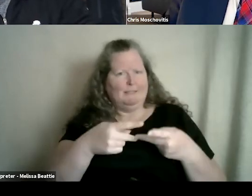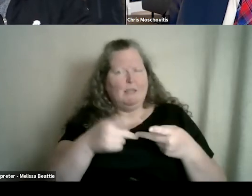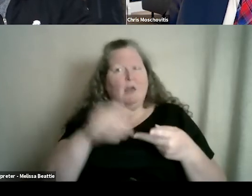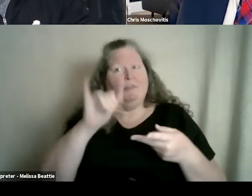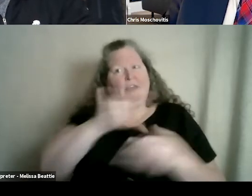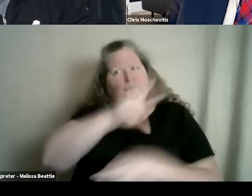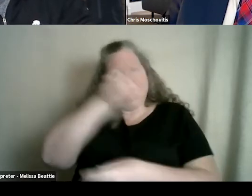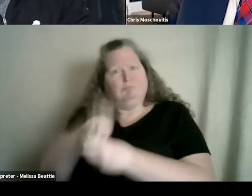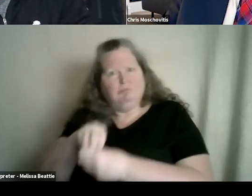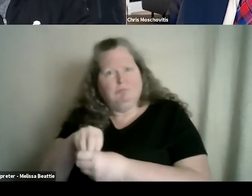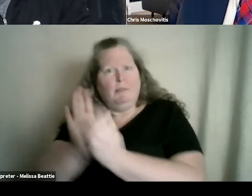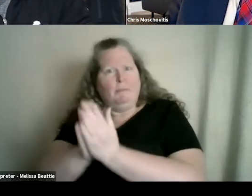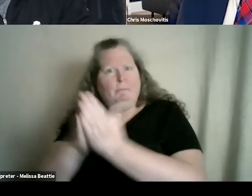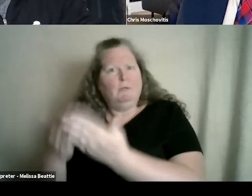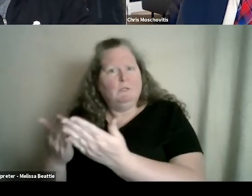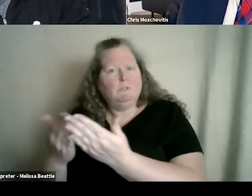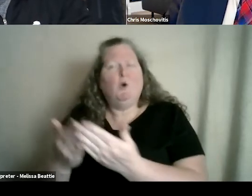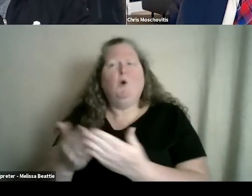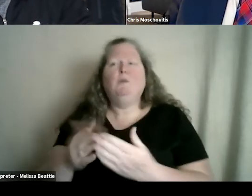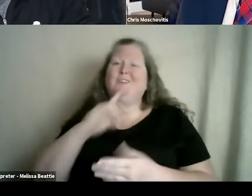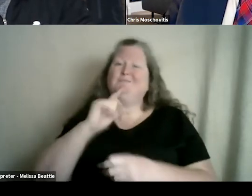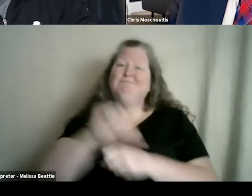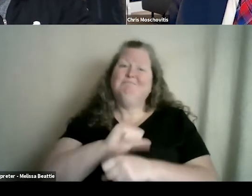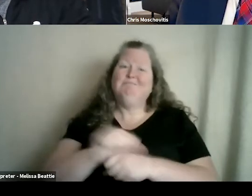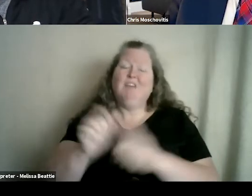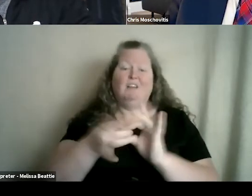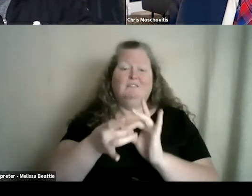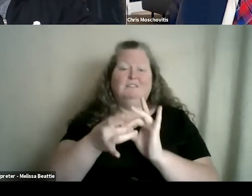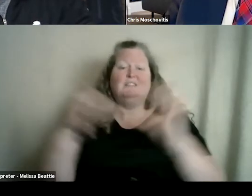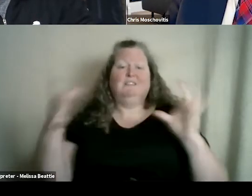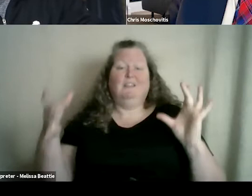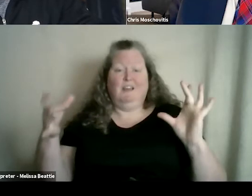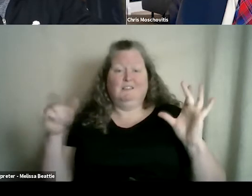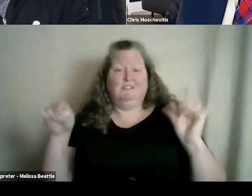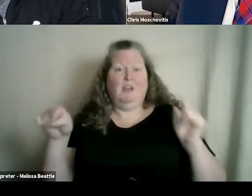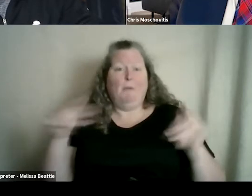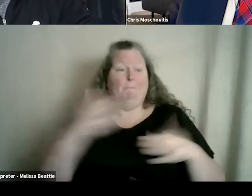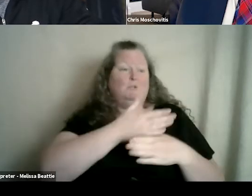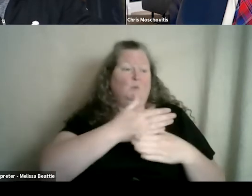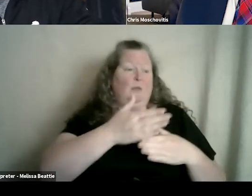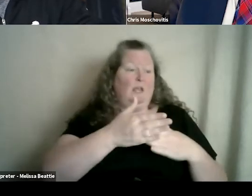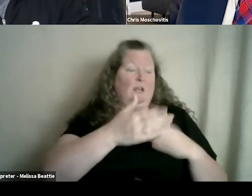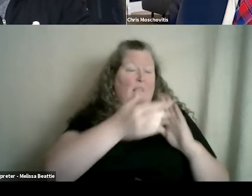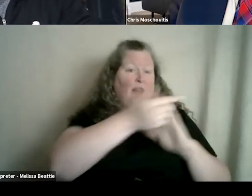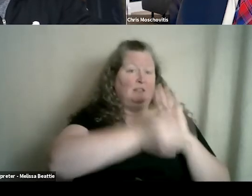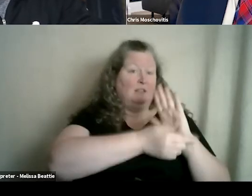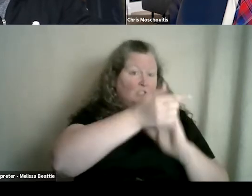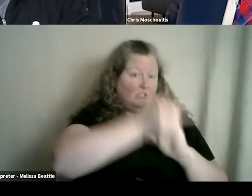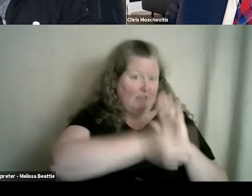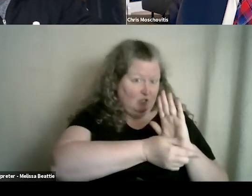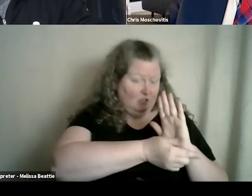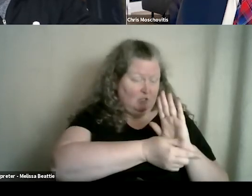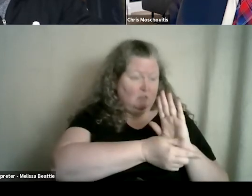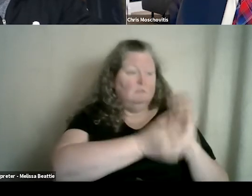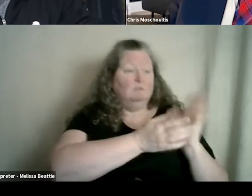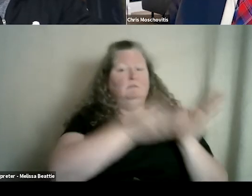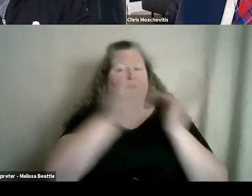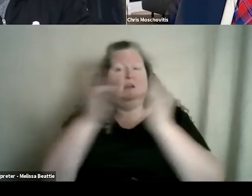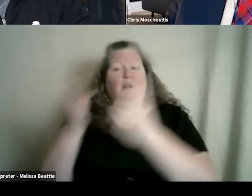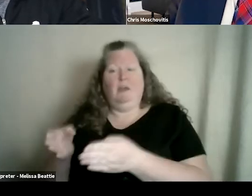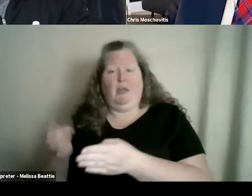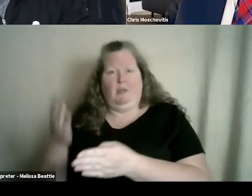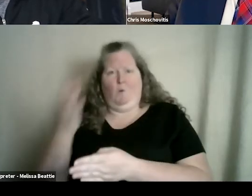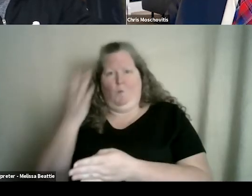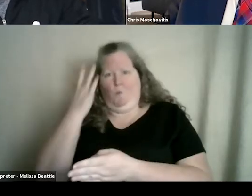a disconnect between the legislation, the act of the legislation itself, and why